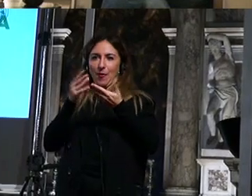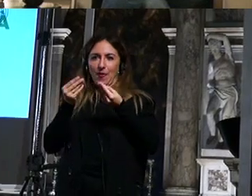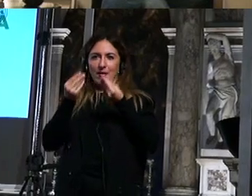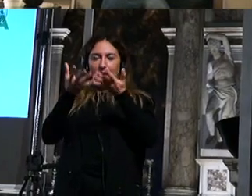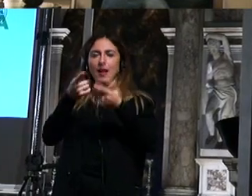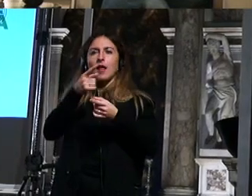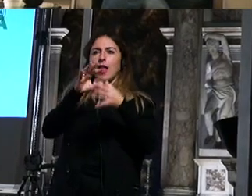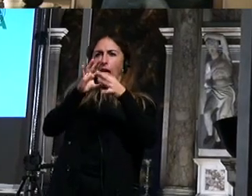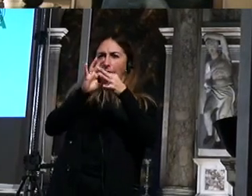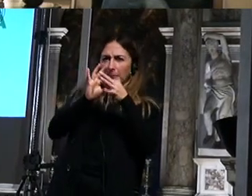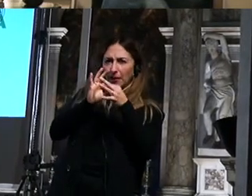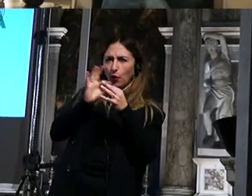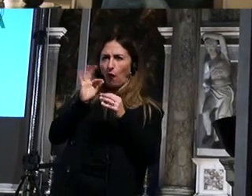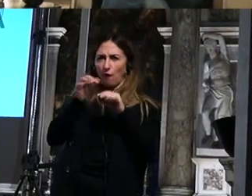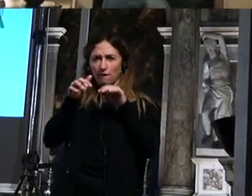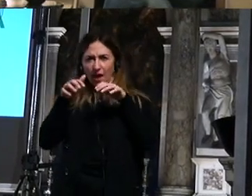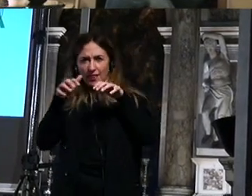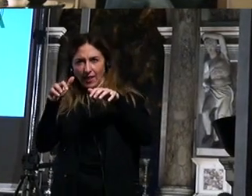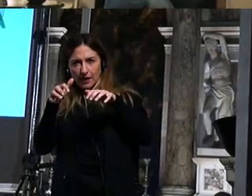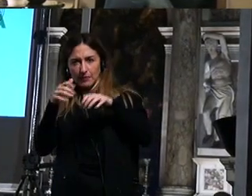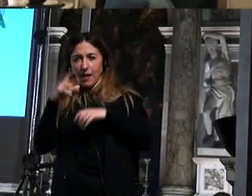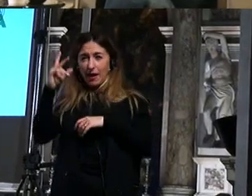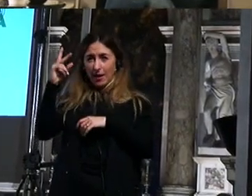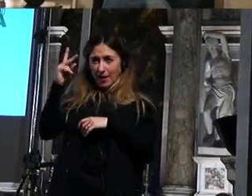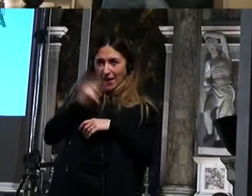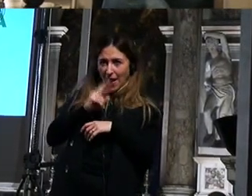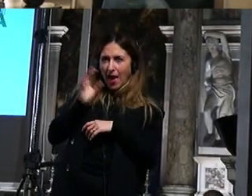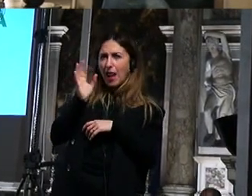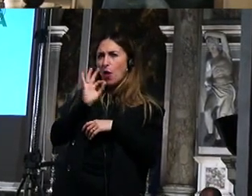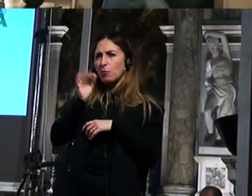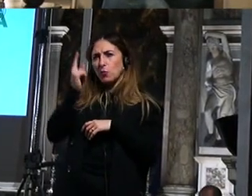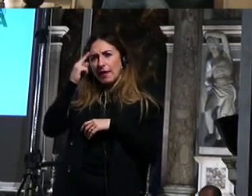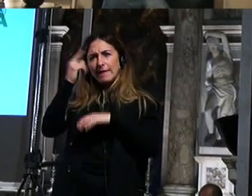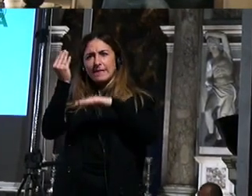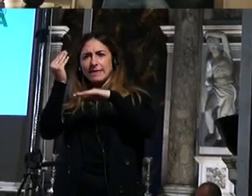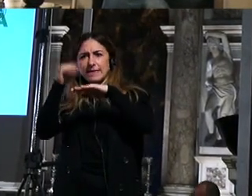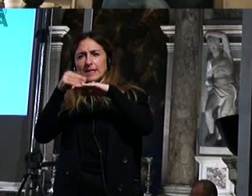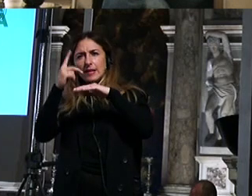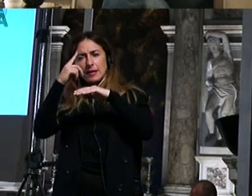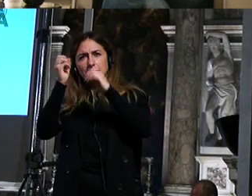Is he not? And I think in some sense this story